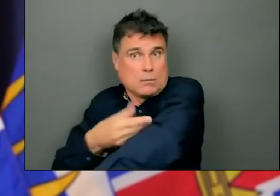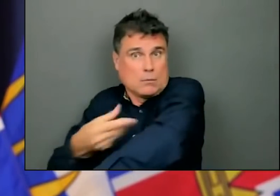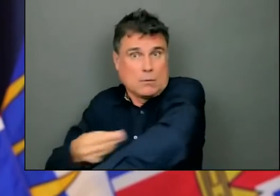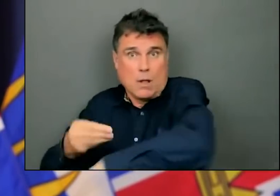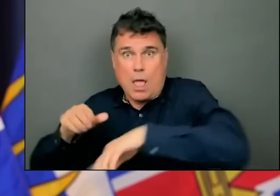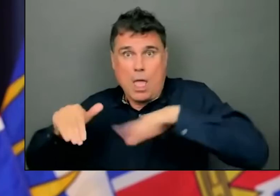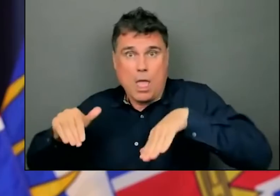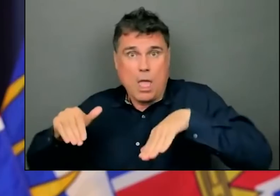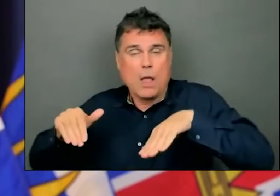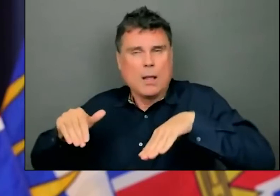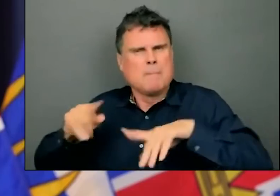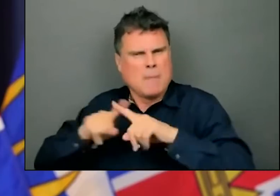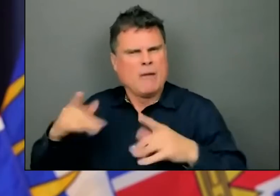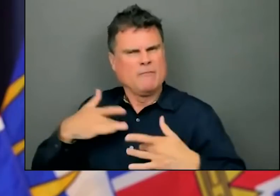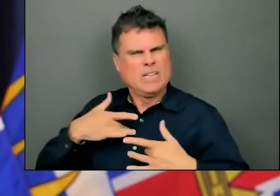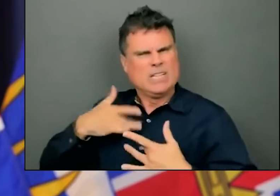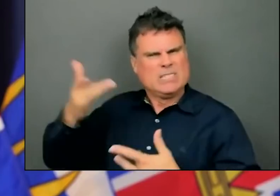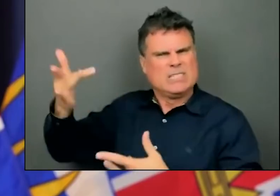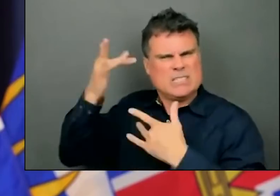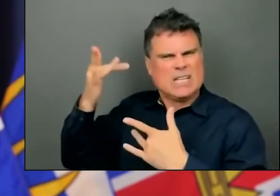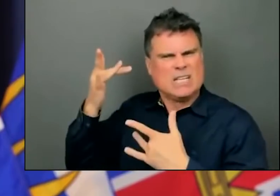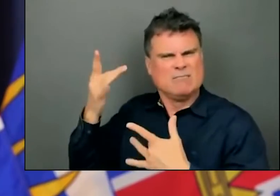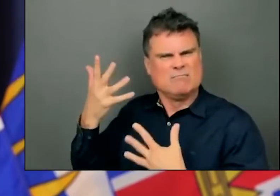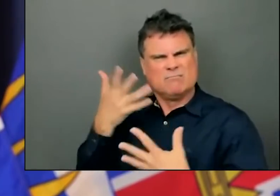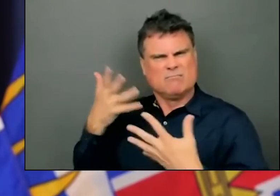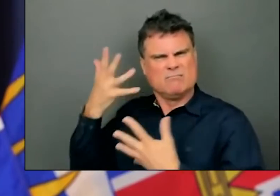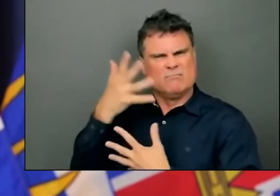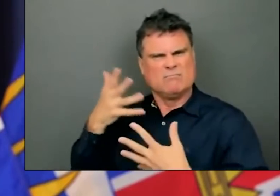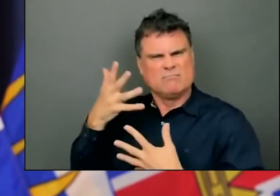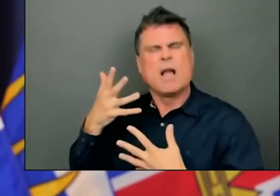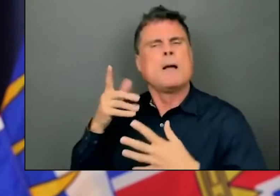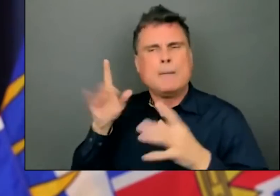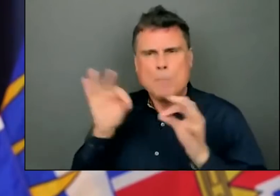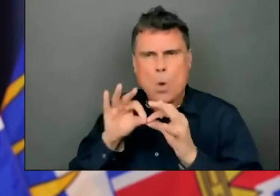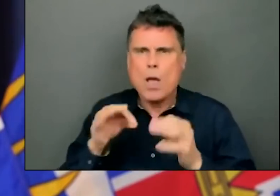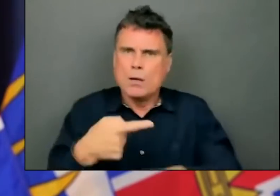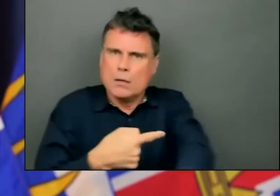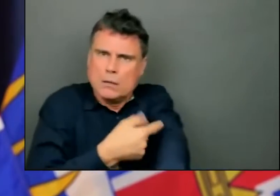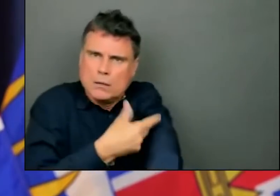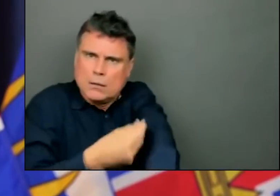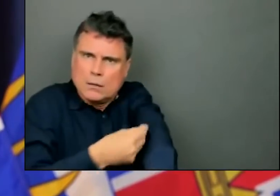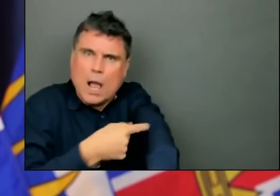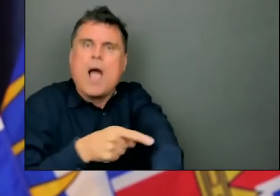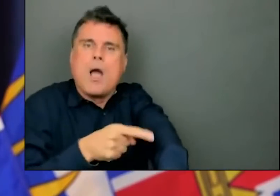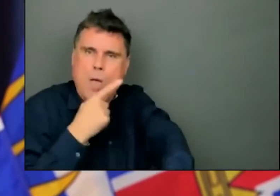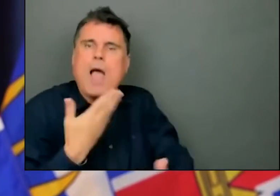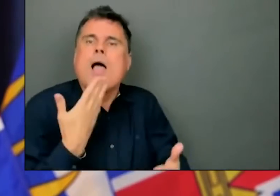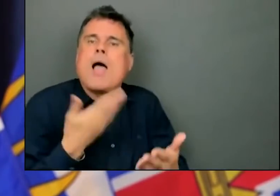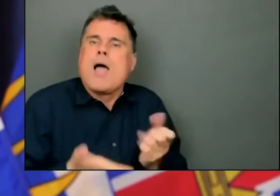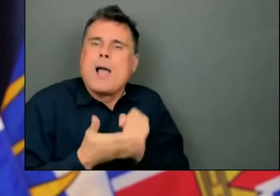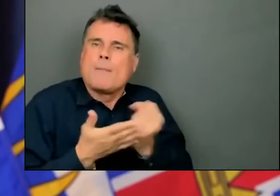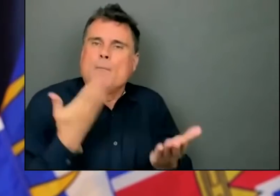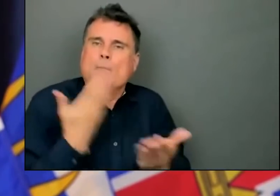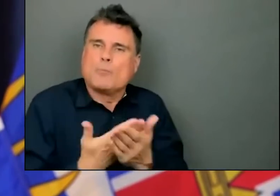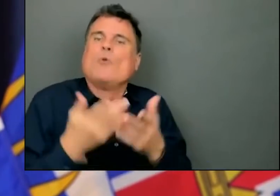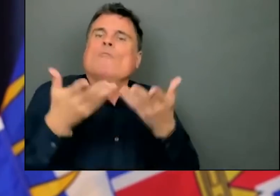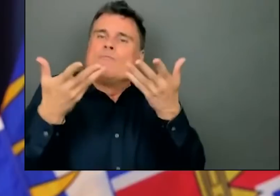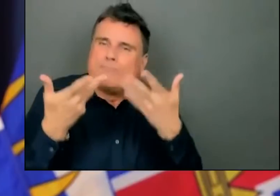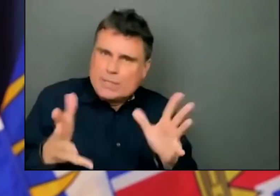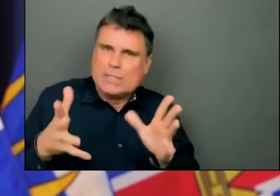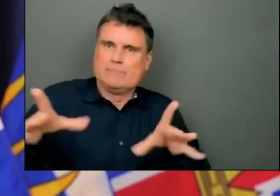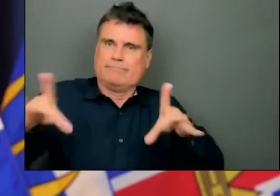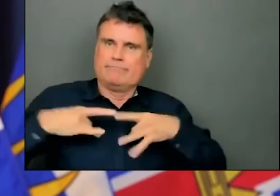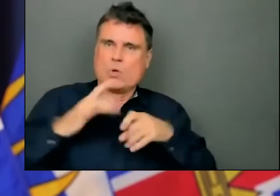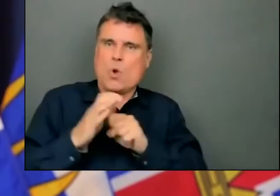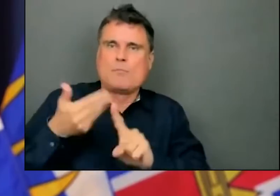that will help understand if you were infected or not. And yes, you can tell the difference between some of the immune markers from vaccination